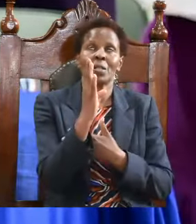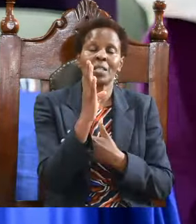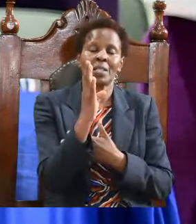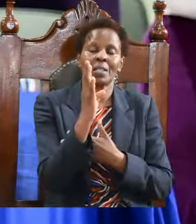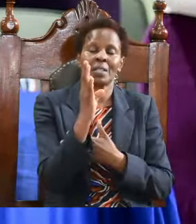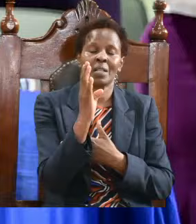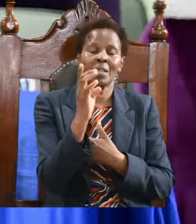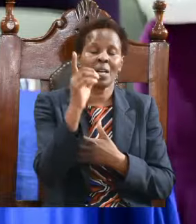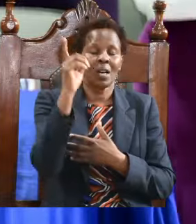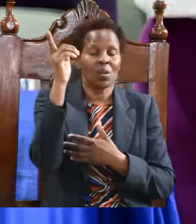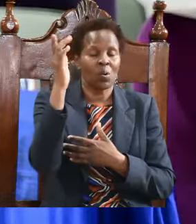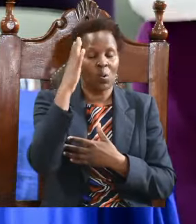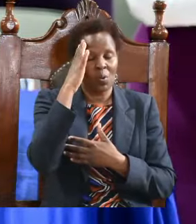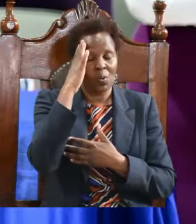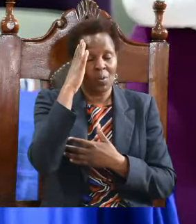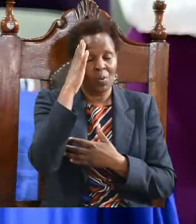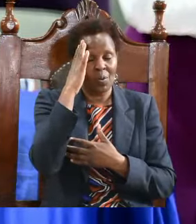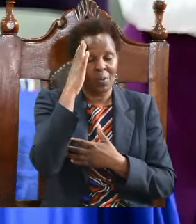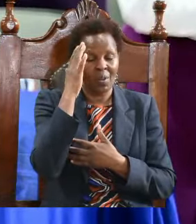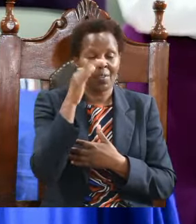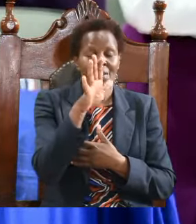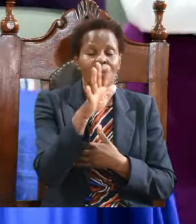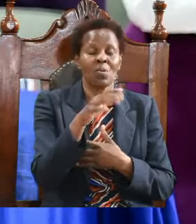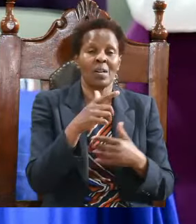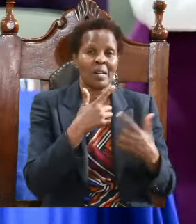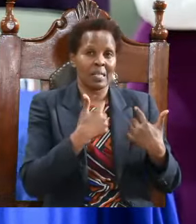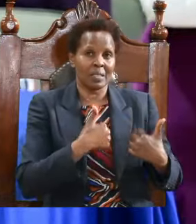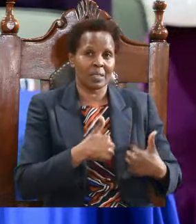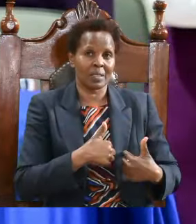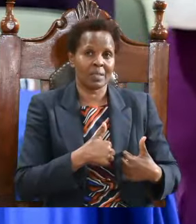you know the hearts of your servants.